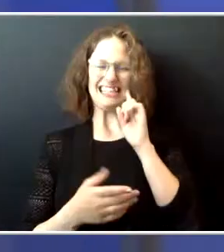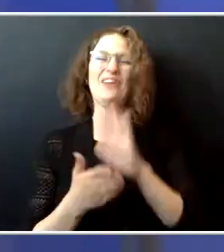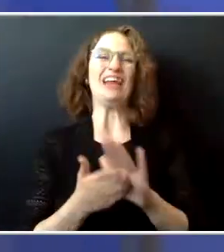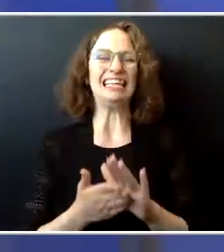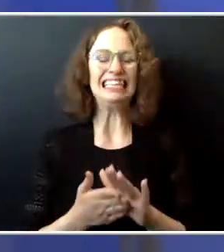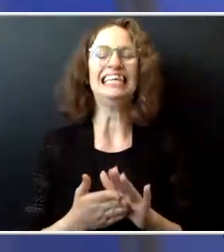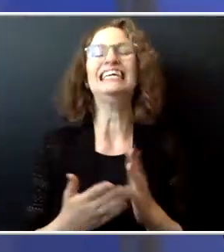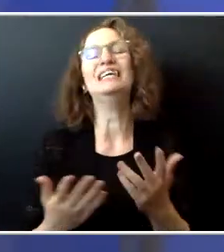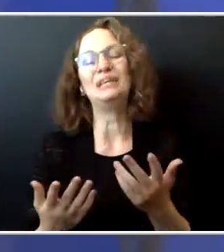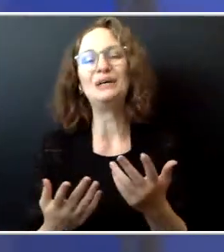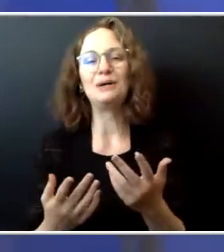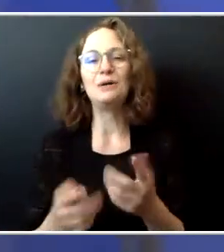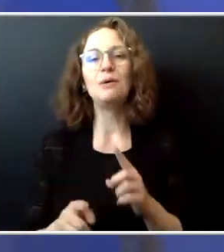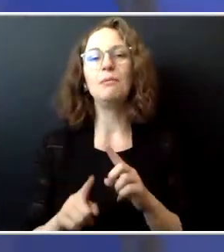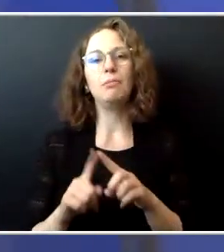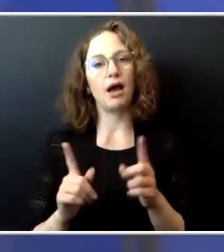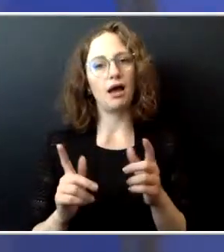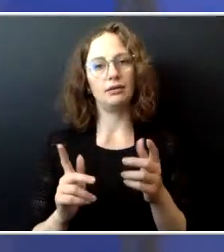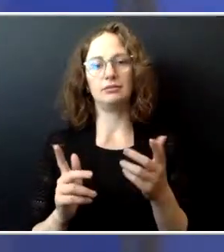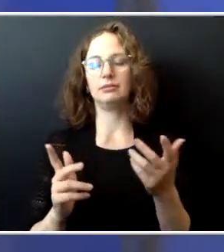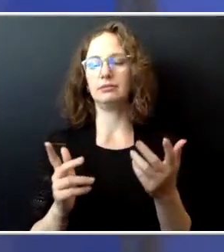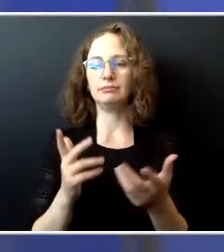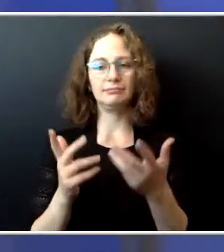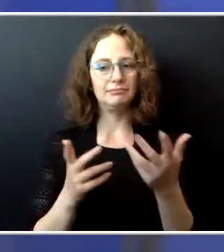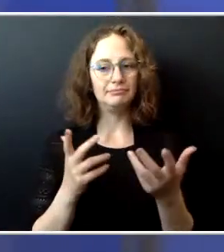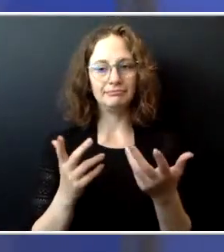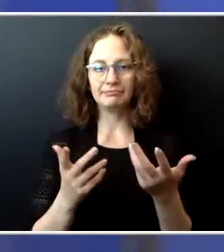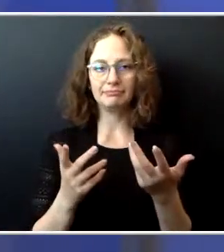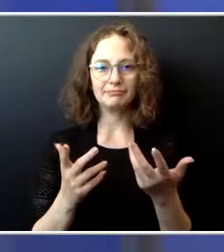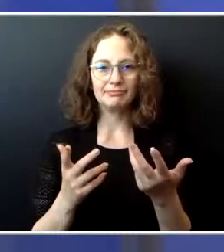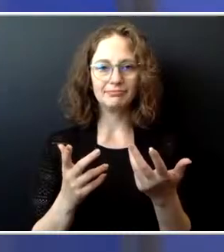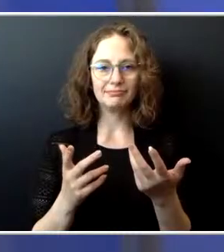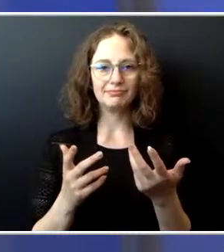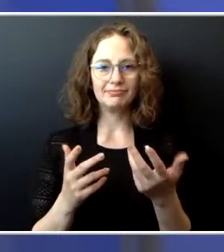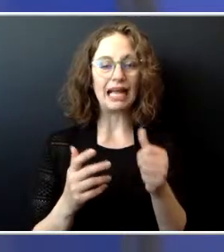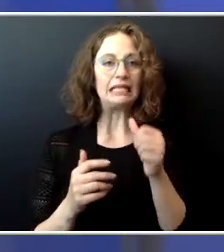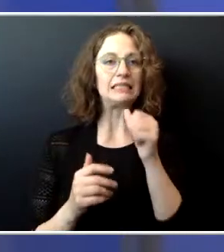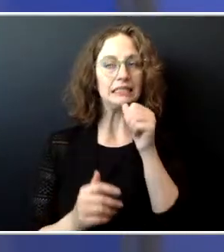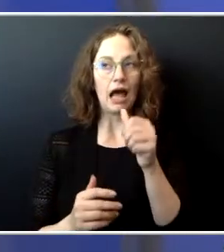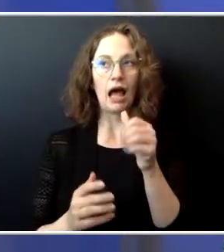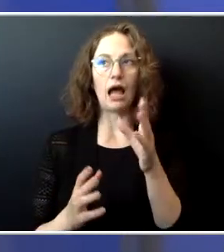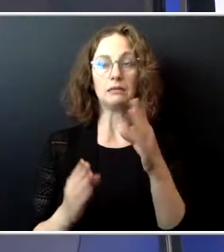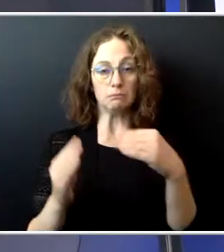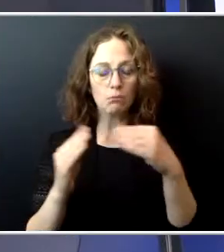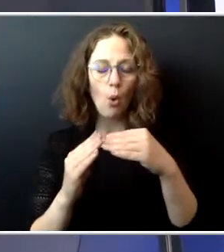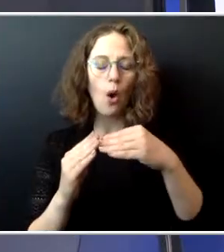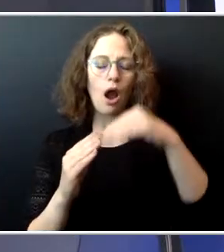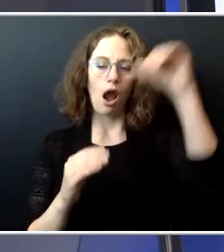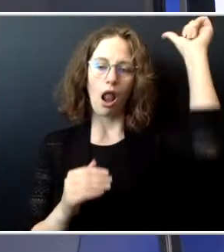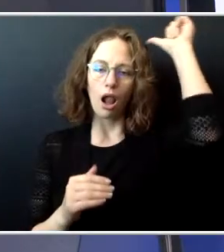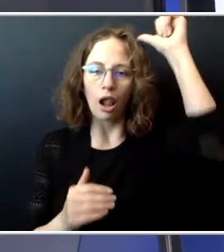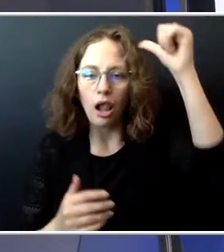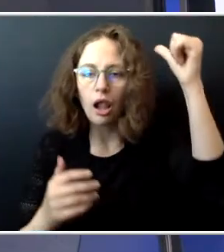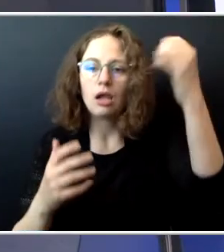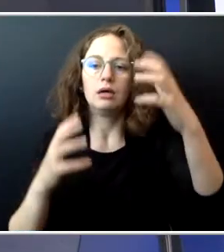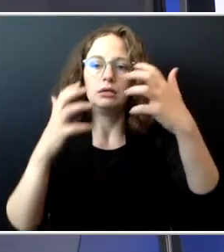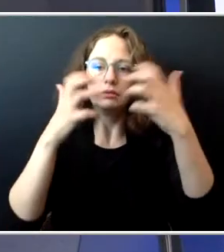it's not more surgery than needed. So that's good. Yeah.